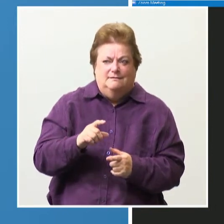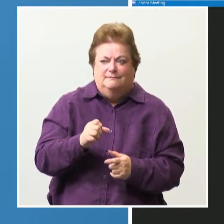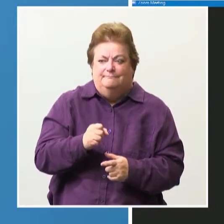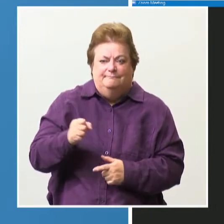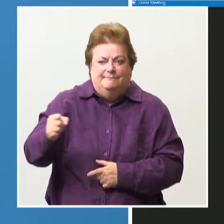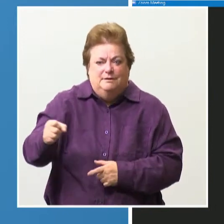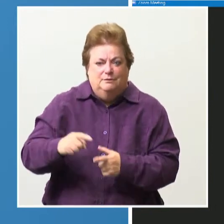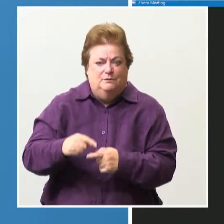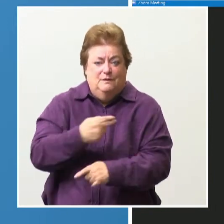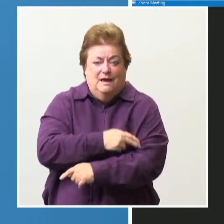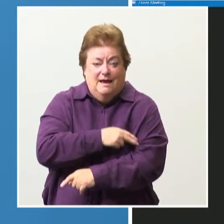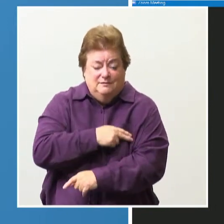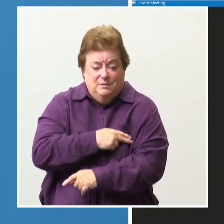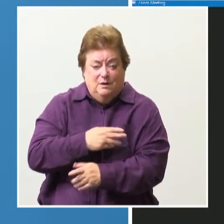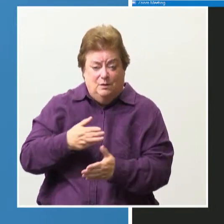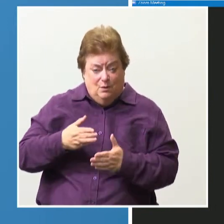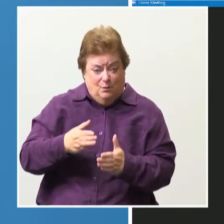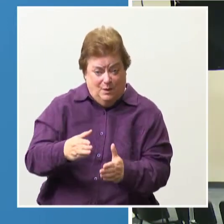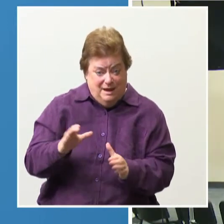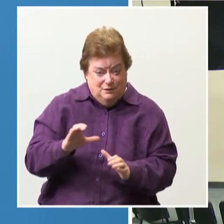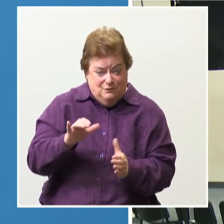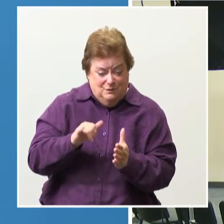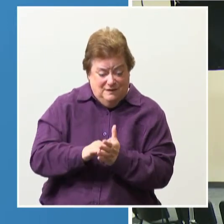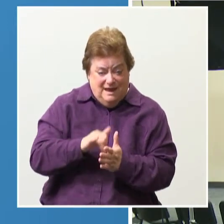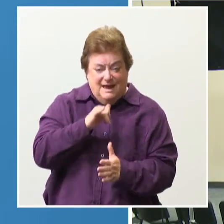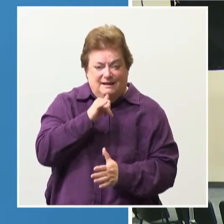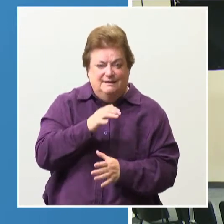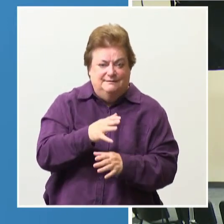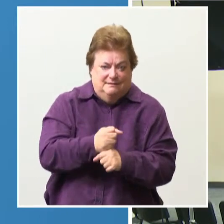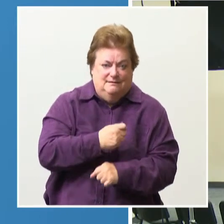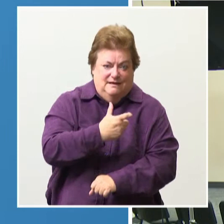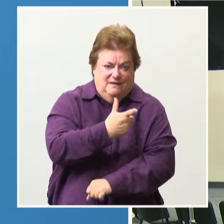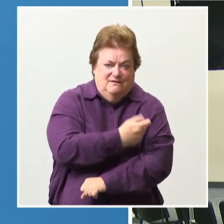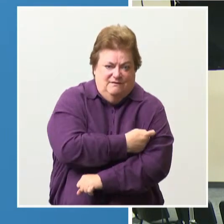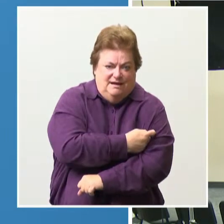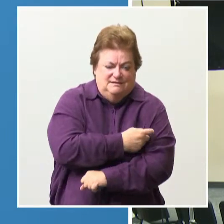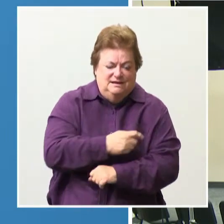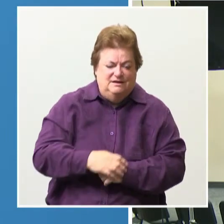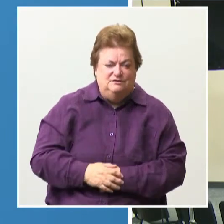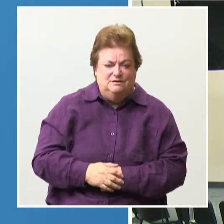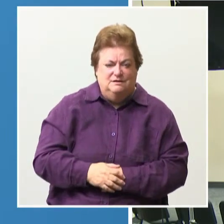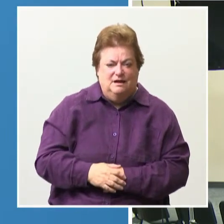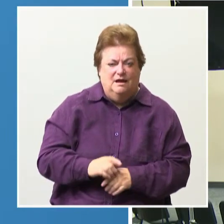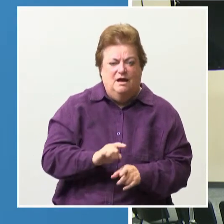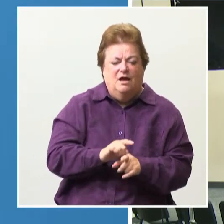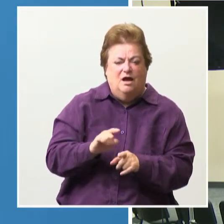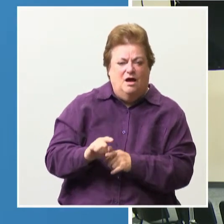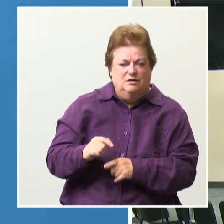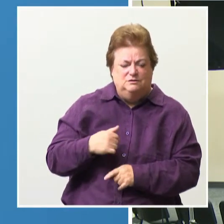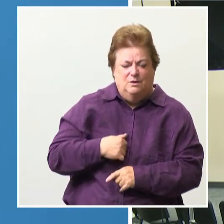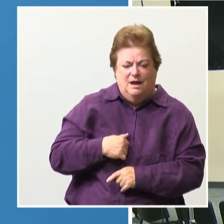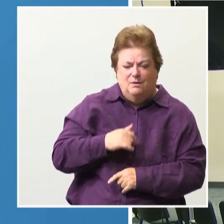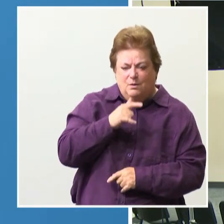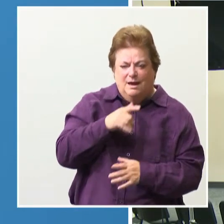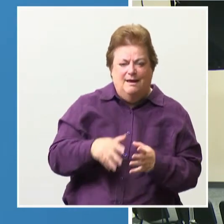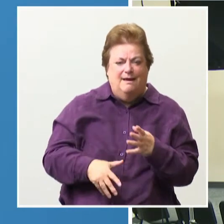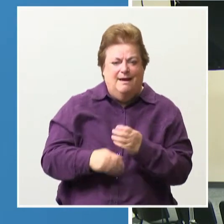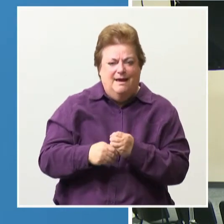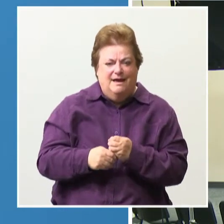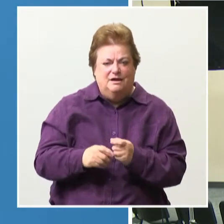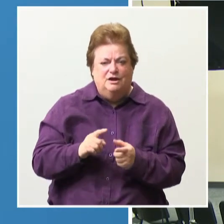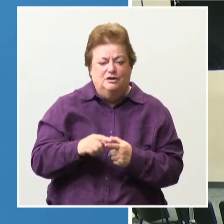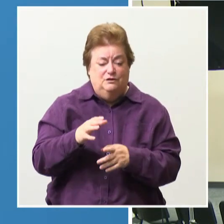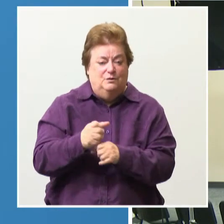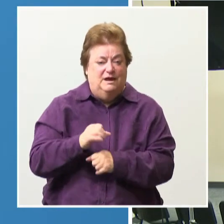is the best way to do that. I would also put in a word for getting the